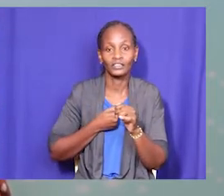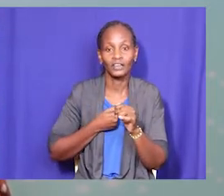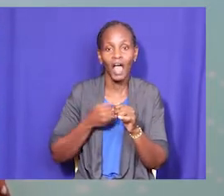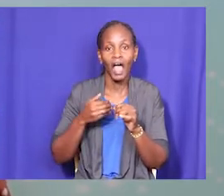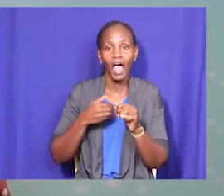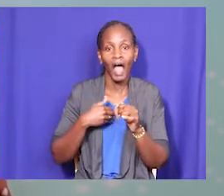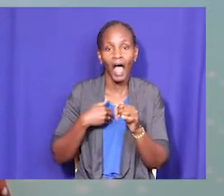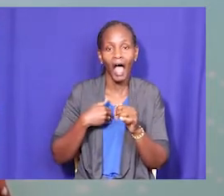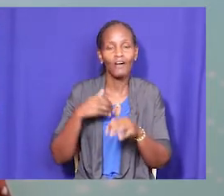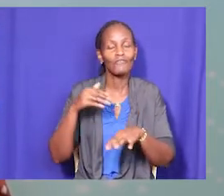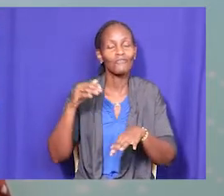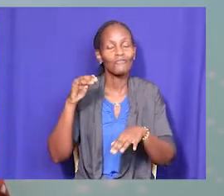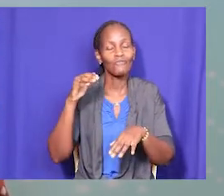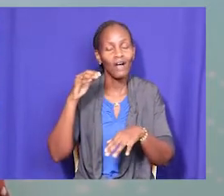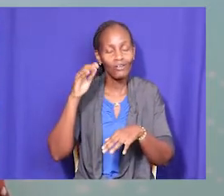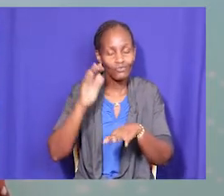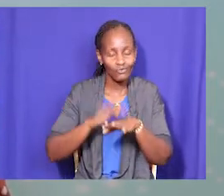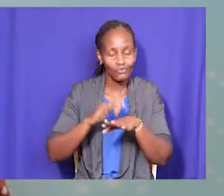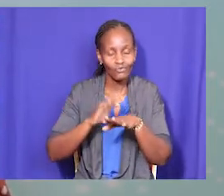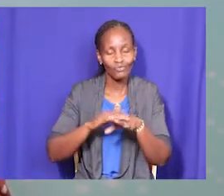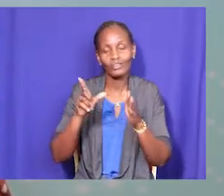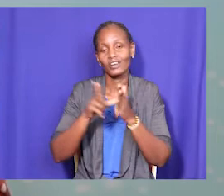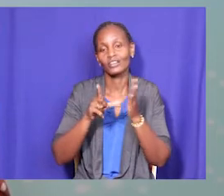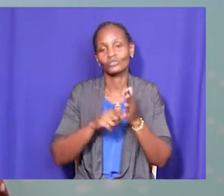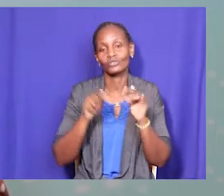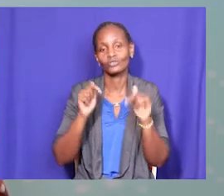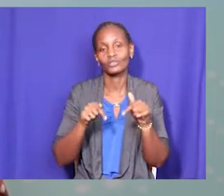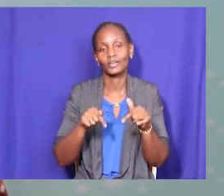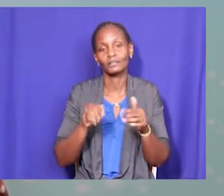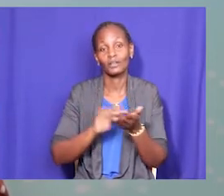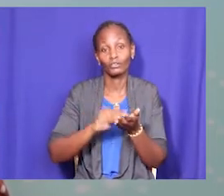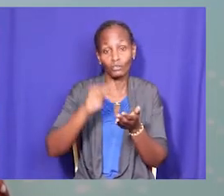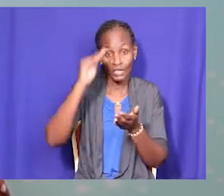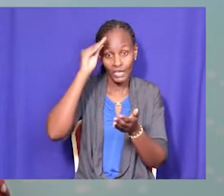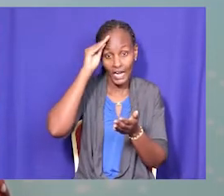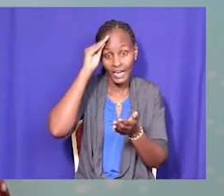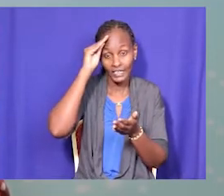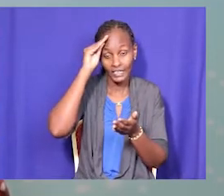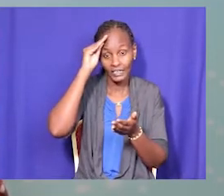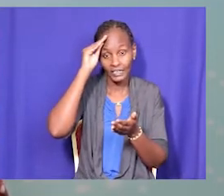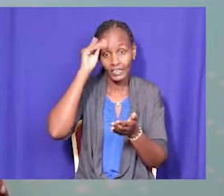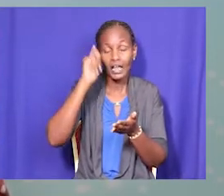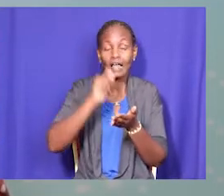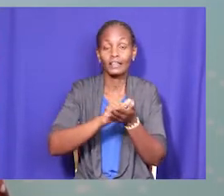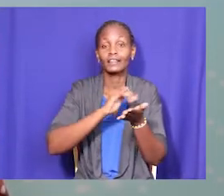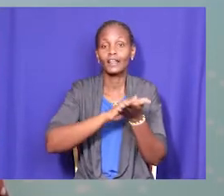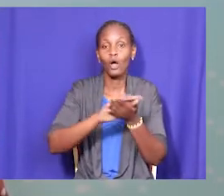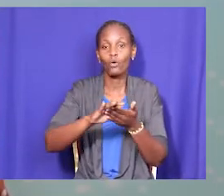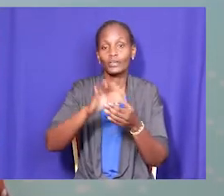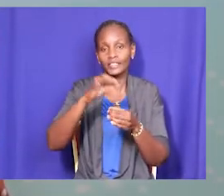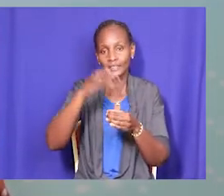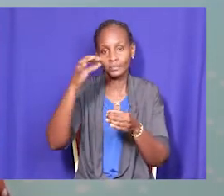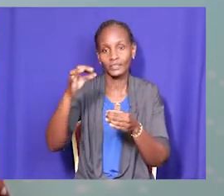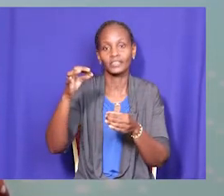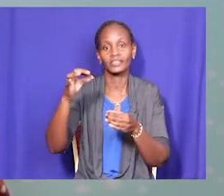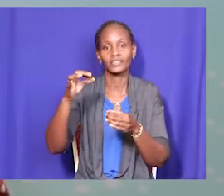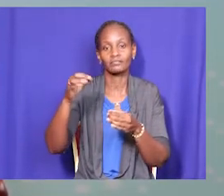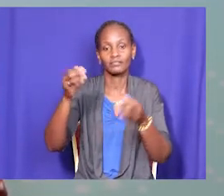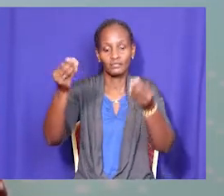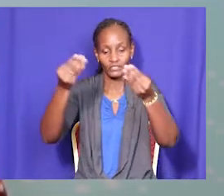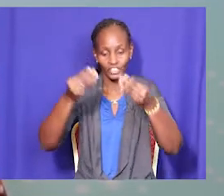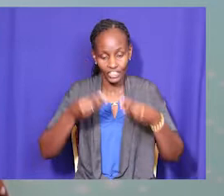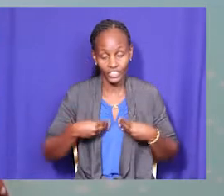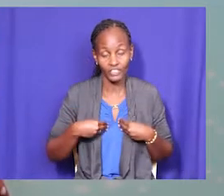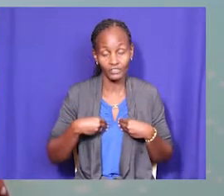an exciting lesson today. We are going to learn that the Holy Spirit gives